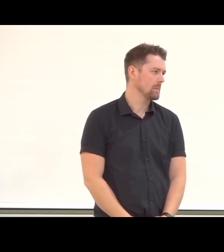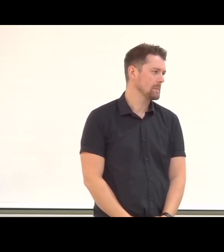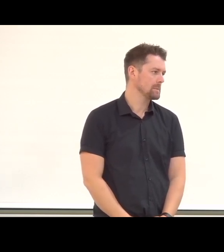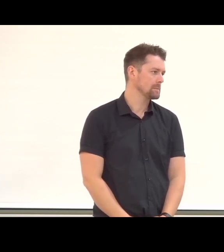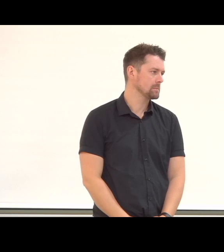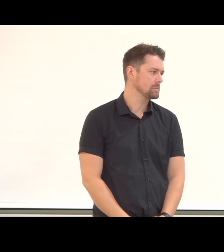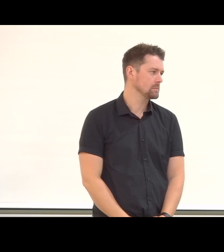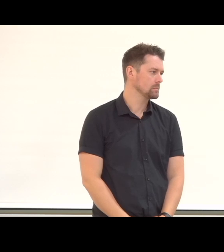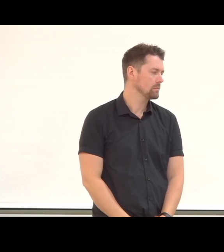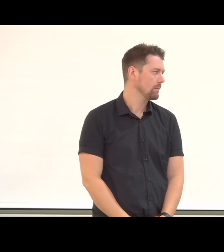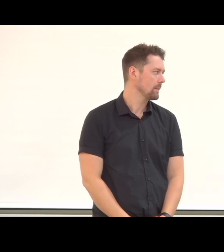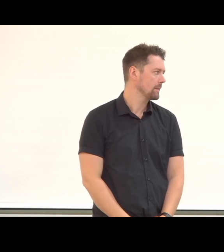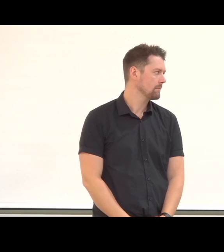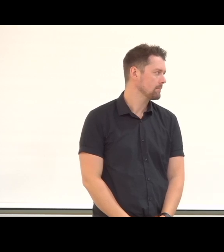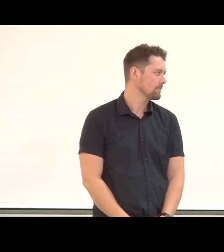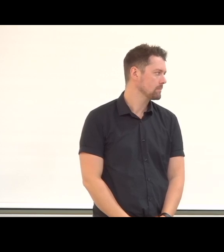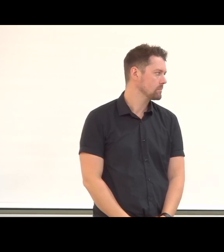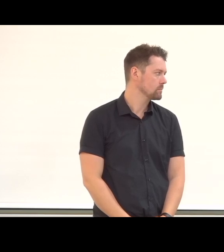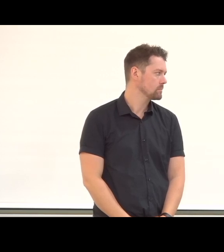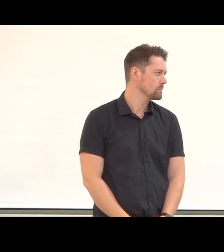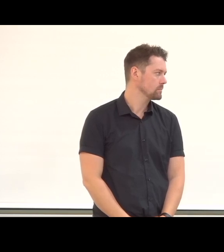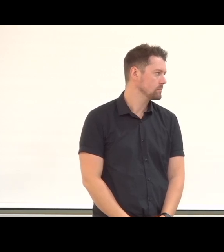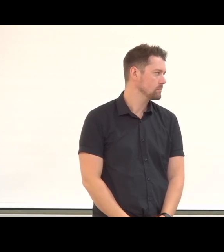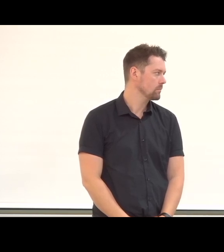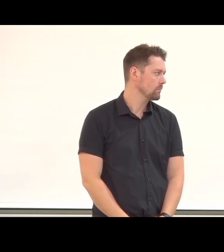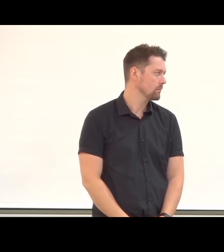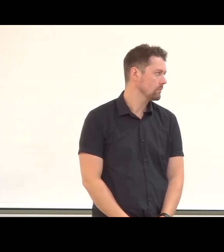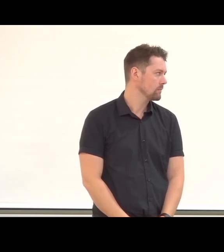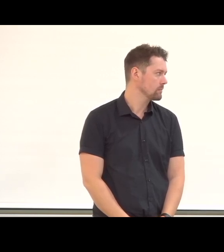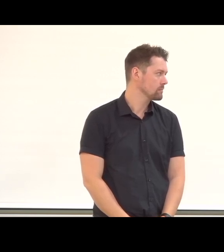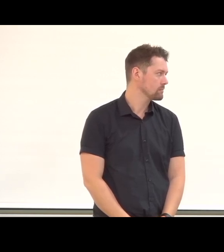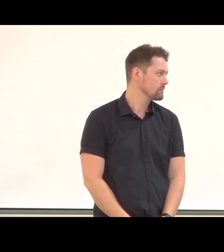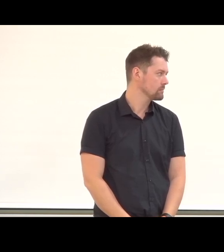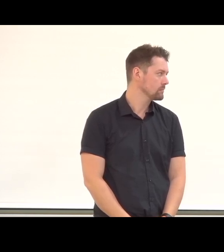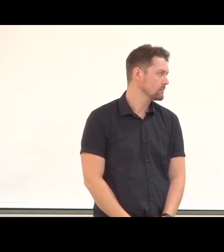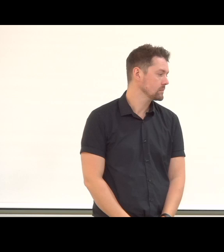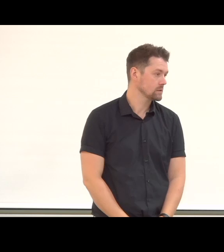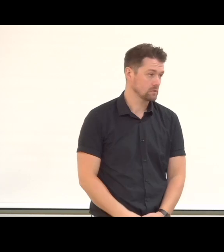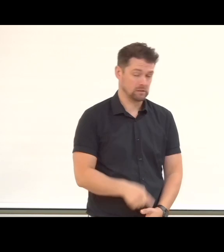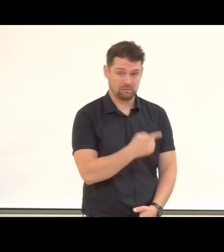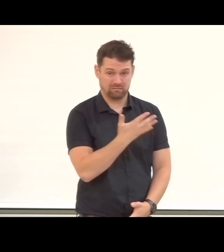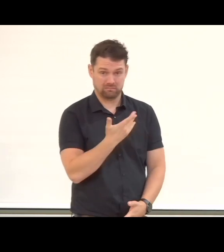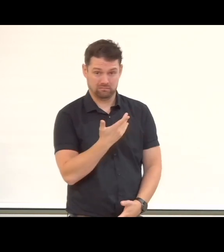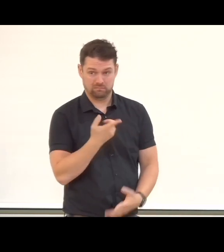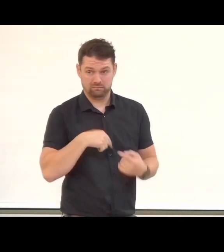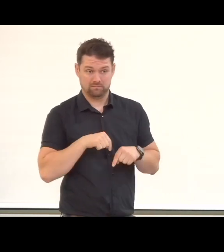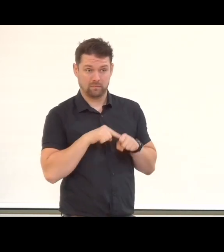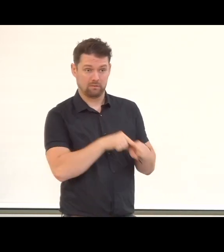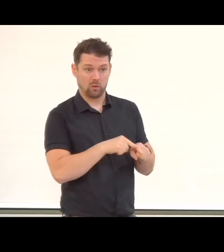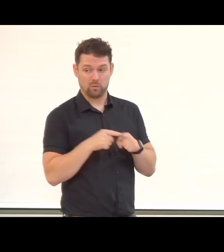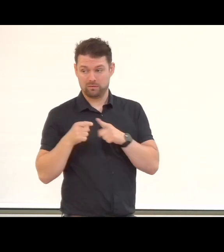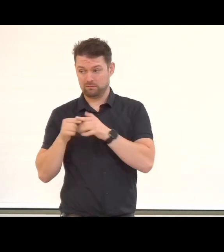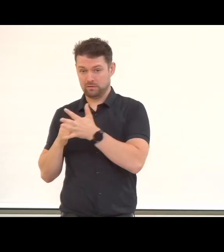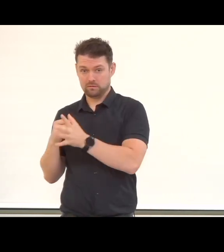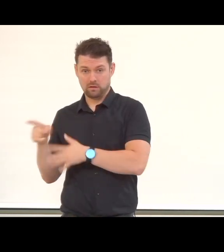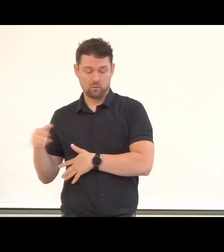groups every year, basically. Every year, every couple of years. You could ask the same question to ESA or to NASA, basically. Or to ESA